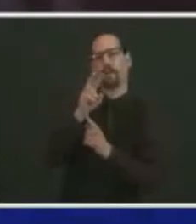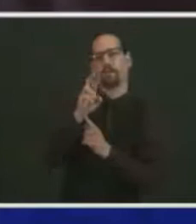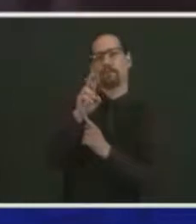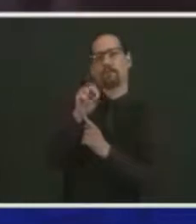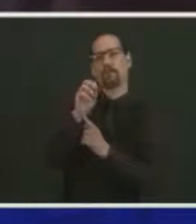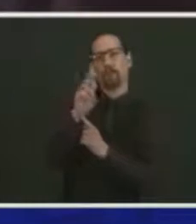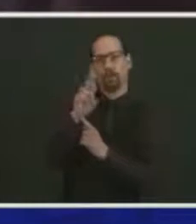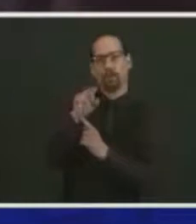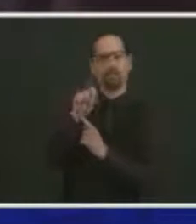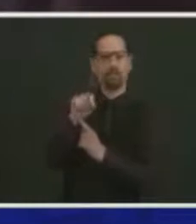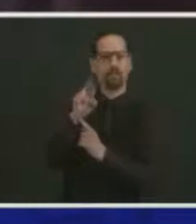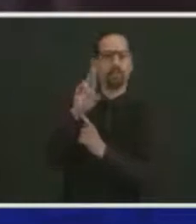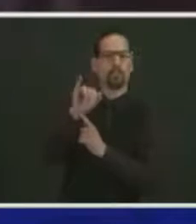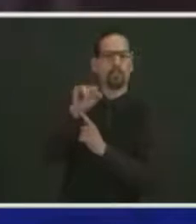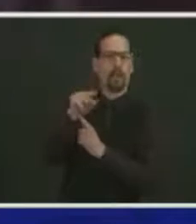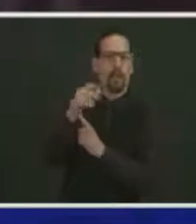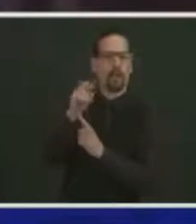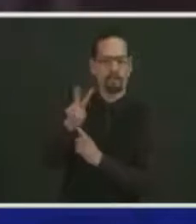website,